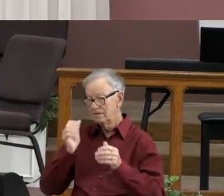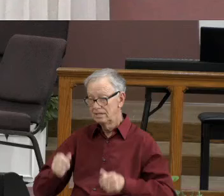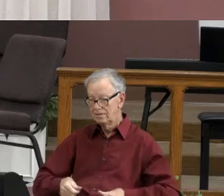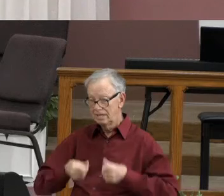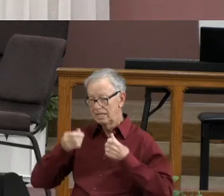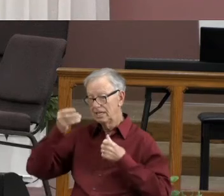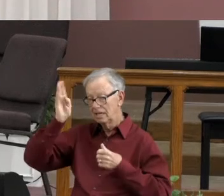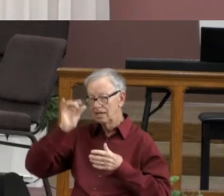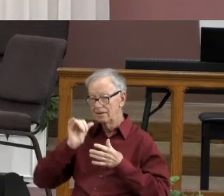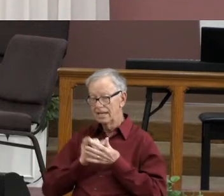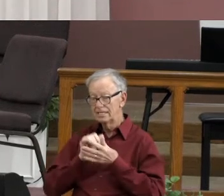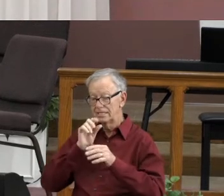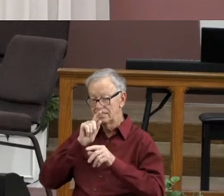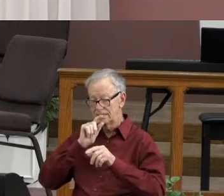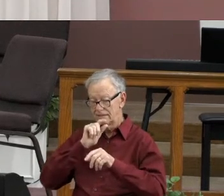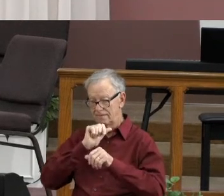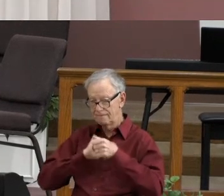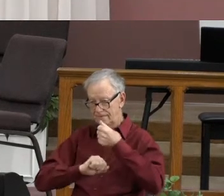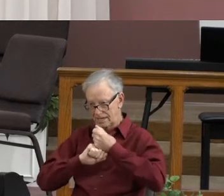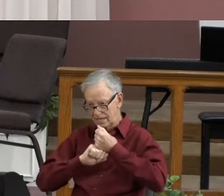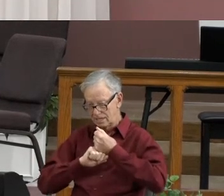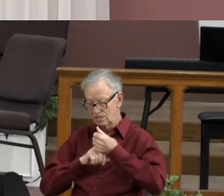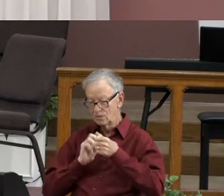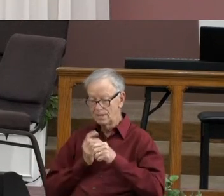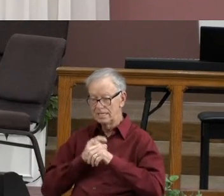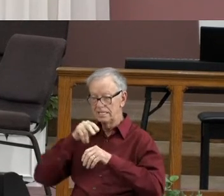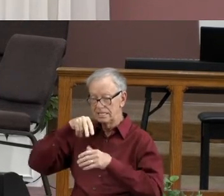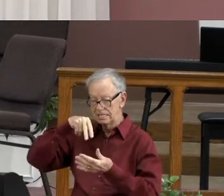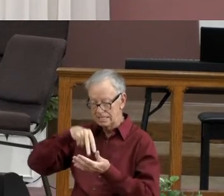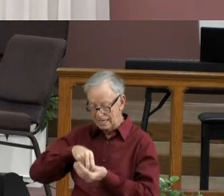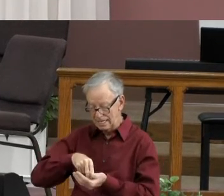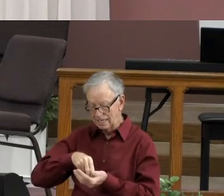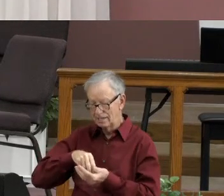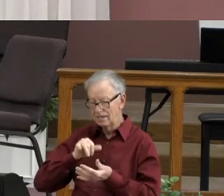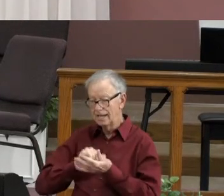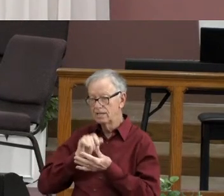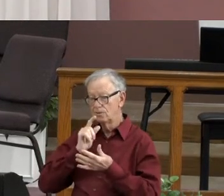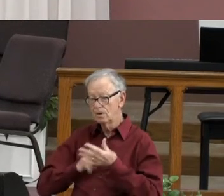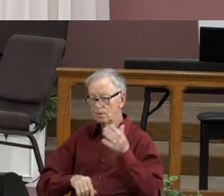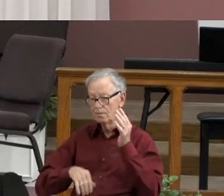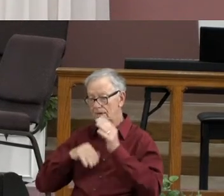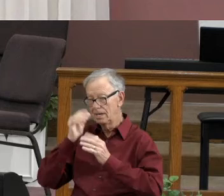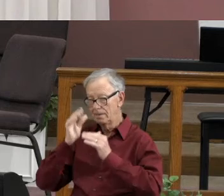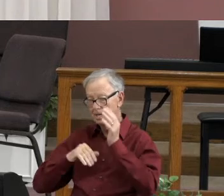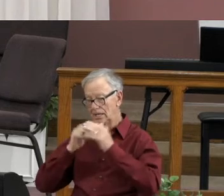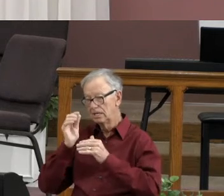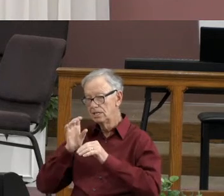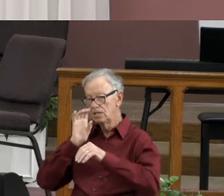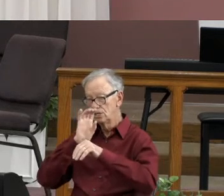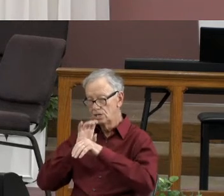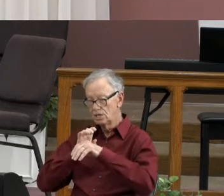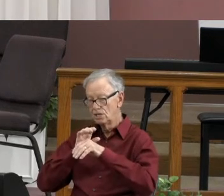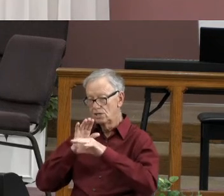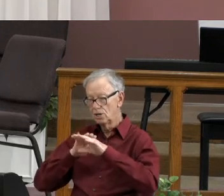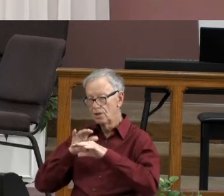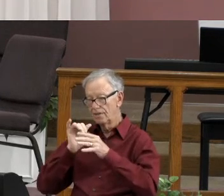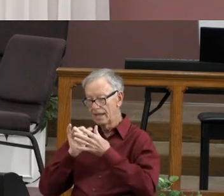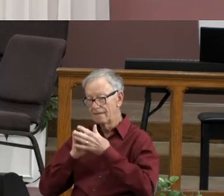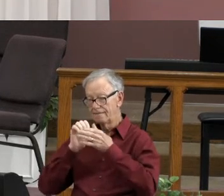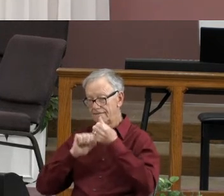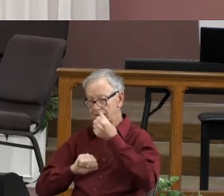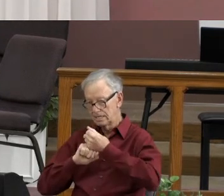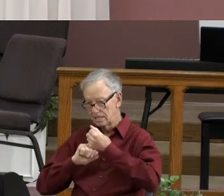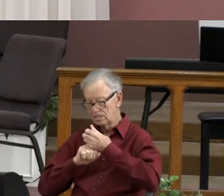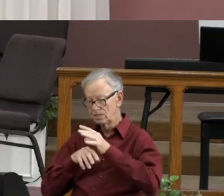God. And that's the foundation upon which we stand. And that's what we're to be building, is the church upon that